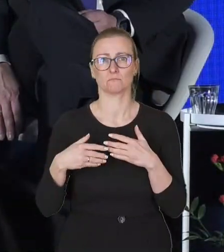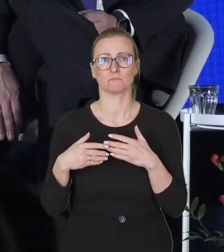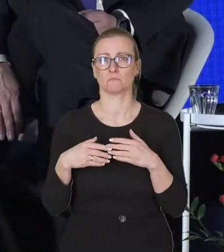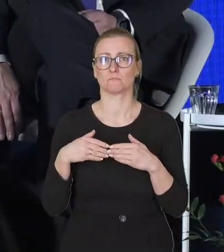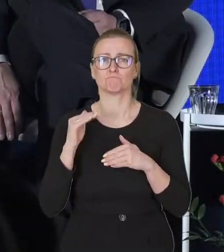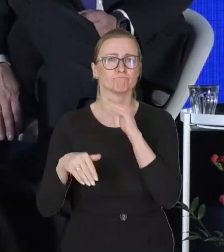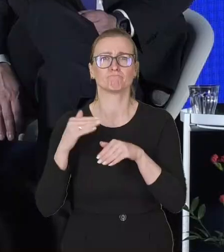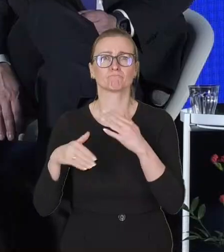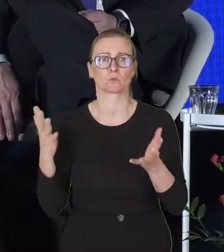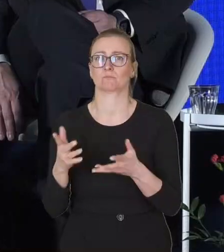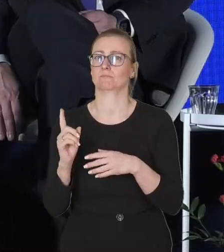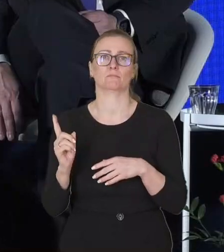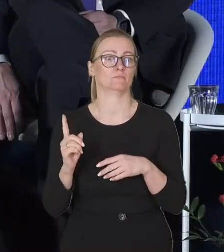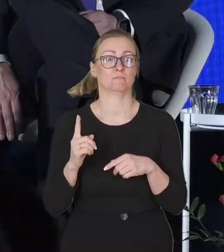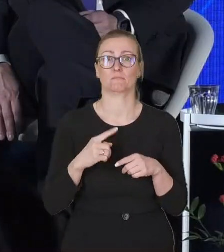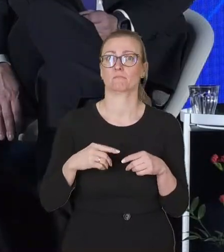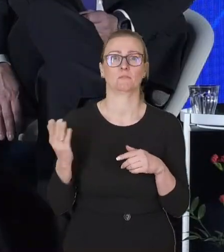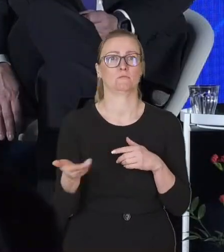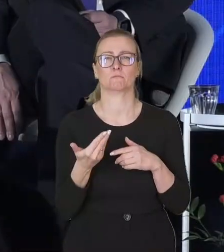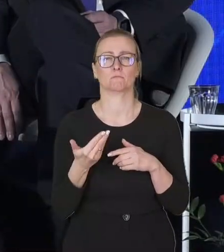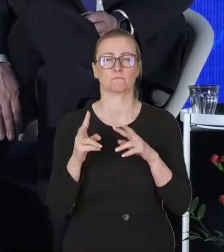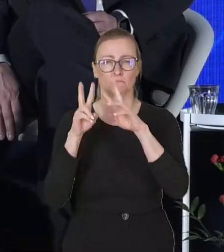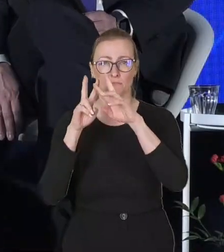will benefit the innovation system.